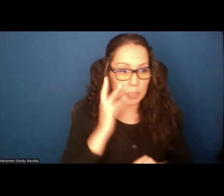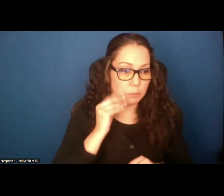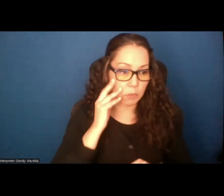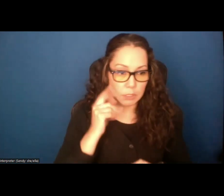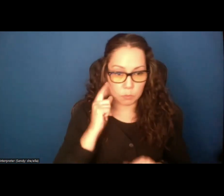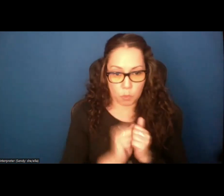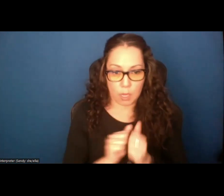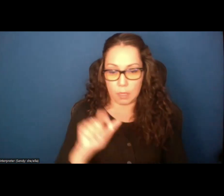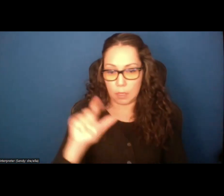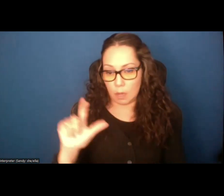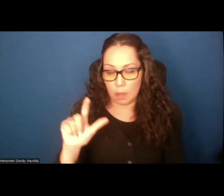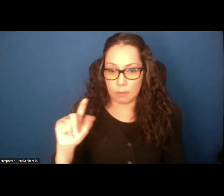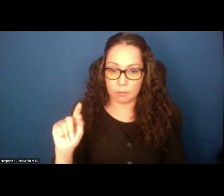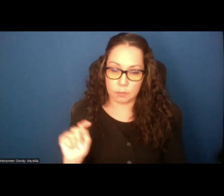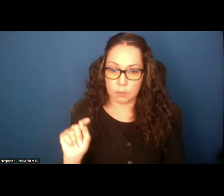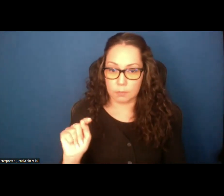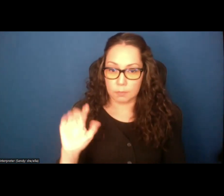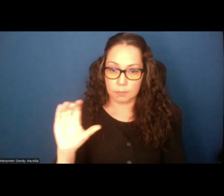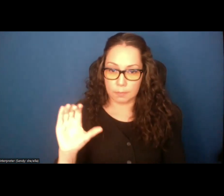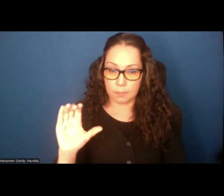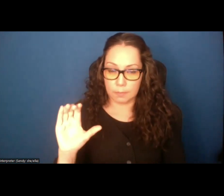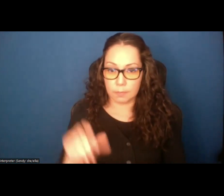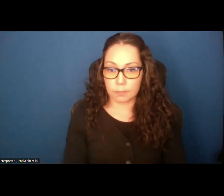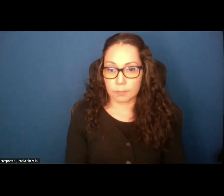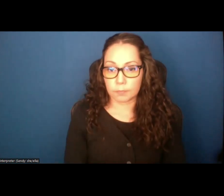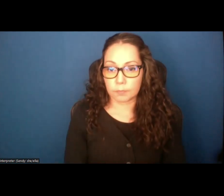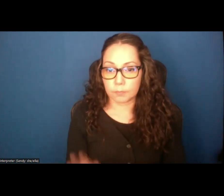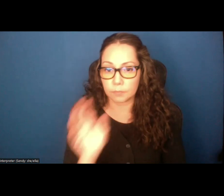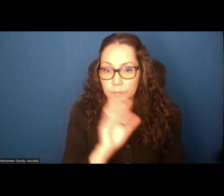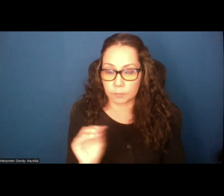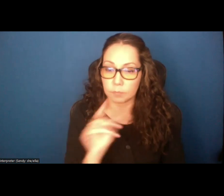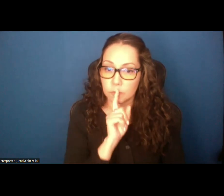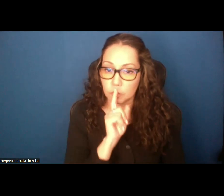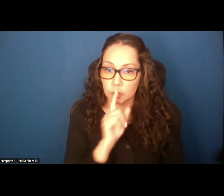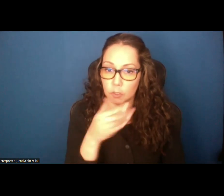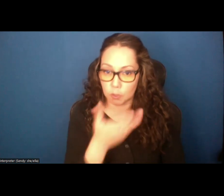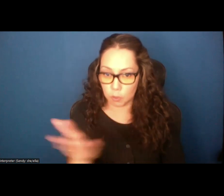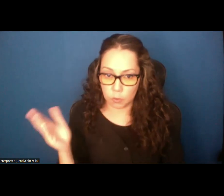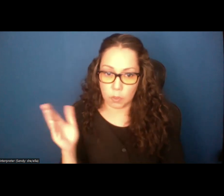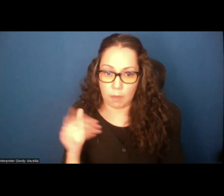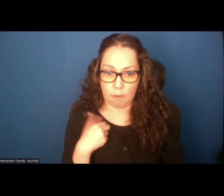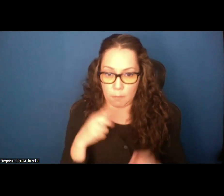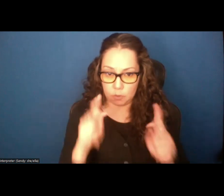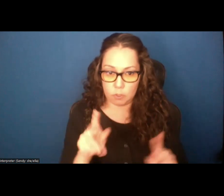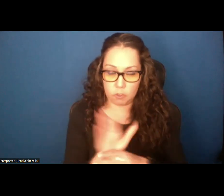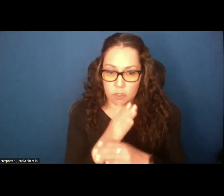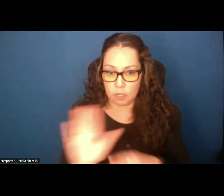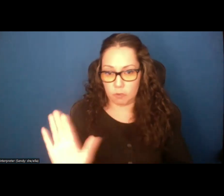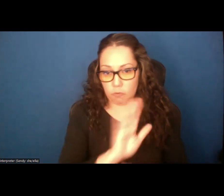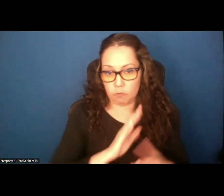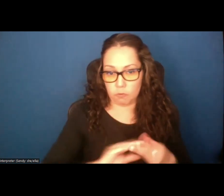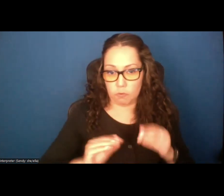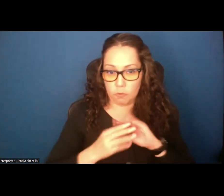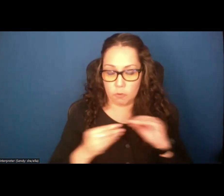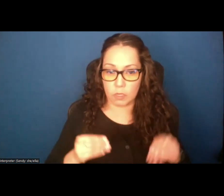we'll just take a moment right now to welcome that and give that opportunity to share your story as well. And I see Teresa